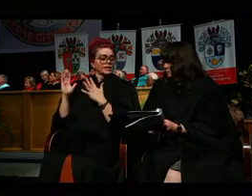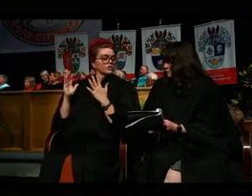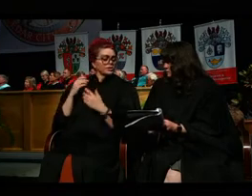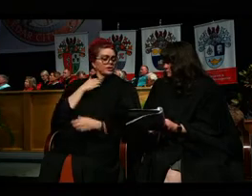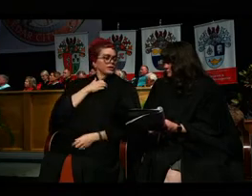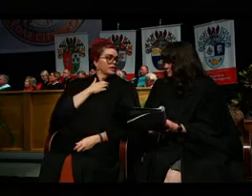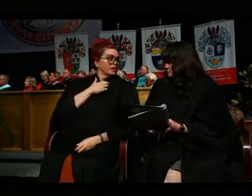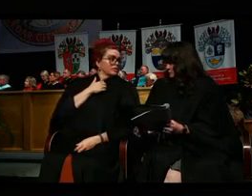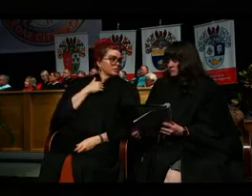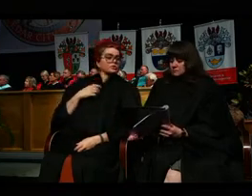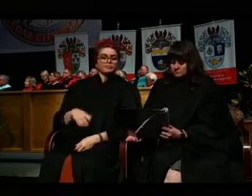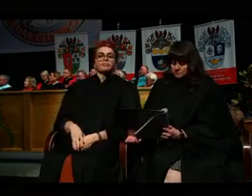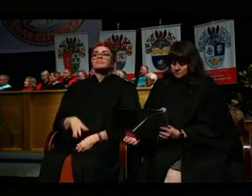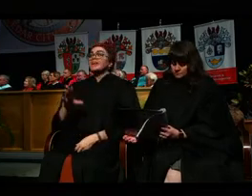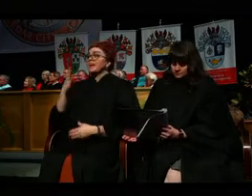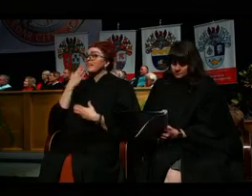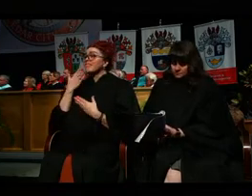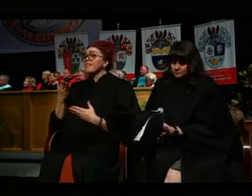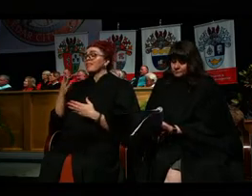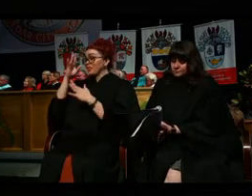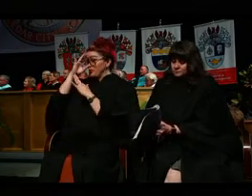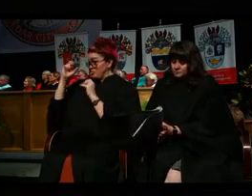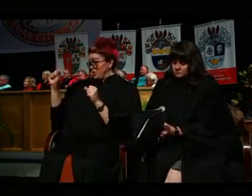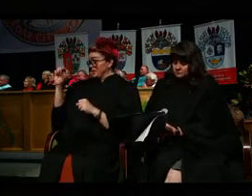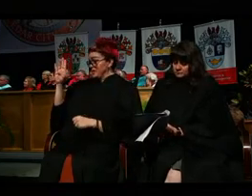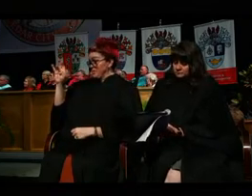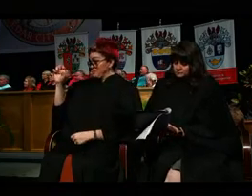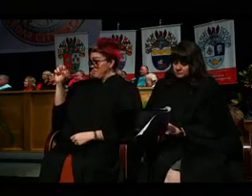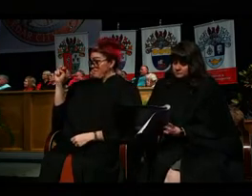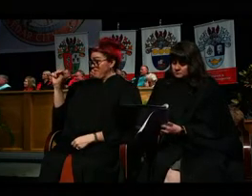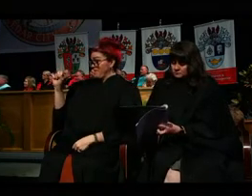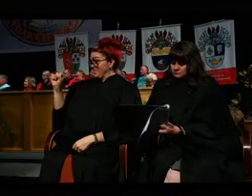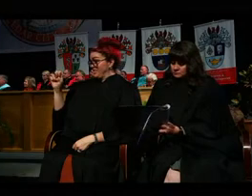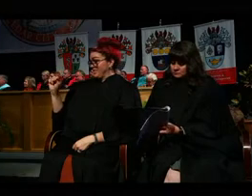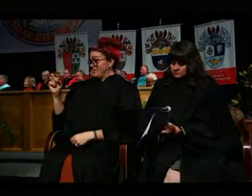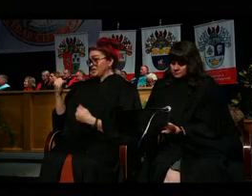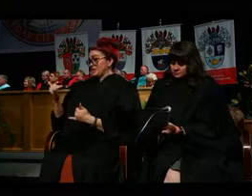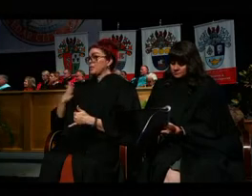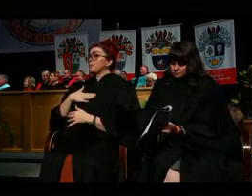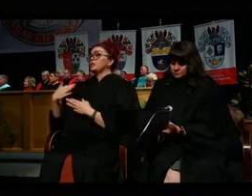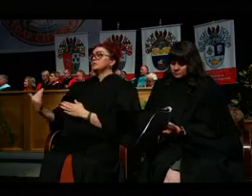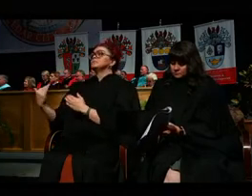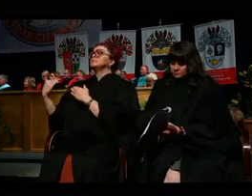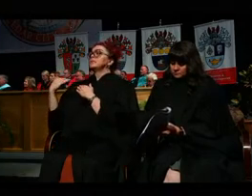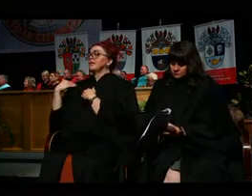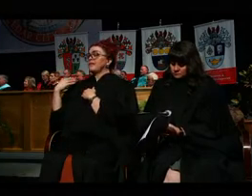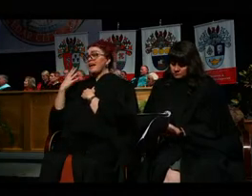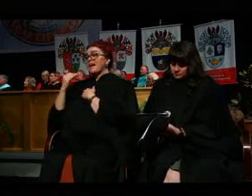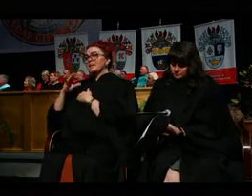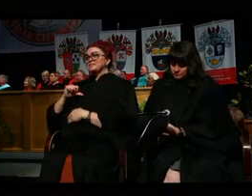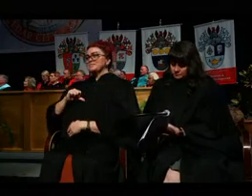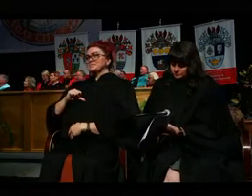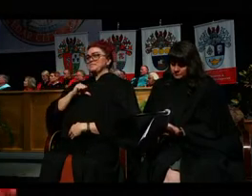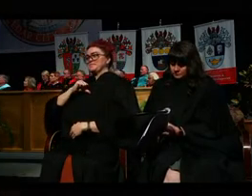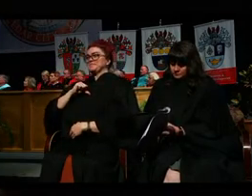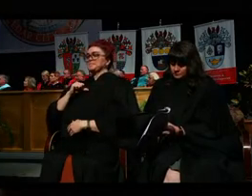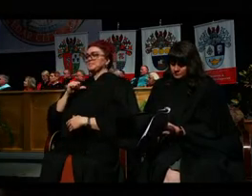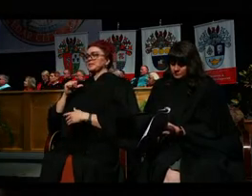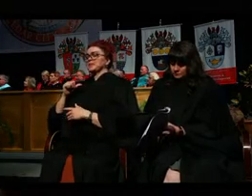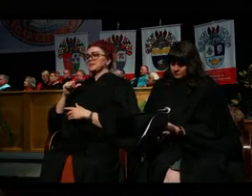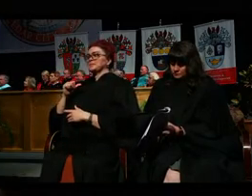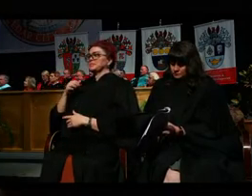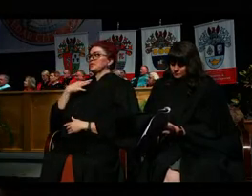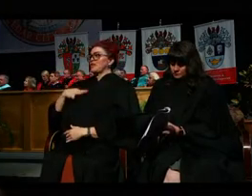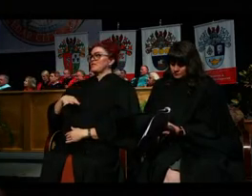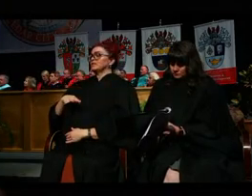Thank you. President Benson, it is now my responsibility and privilege to deliver to you